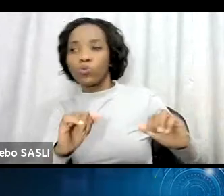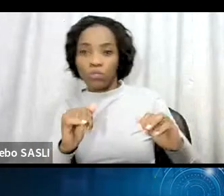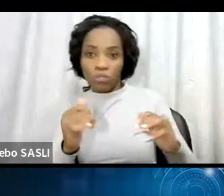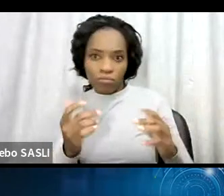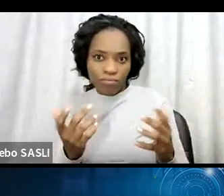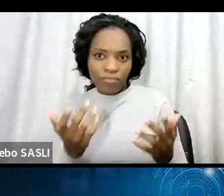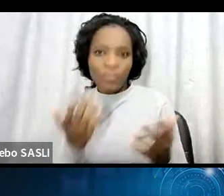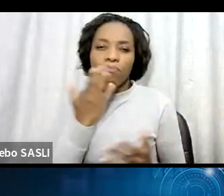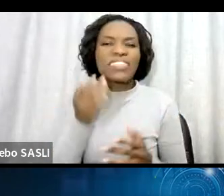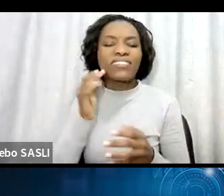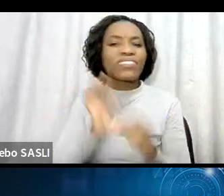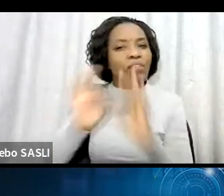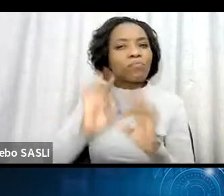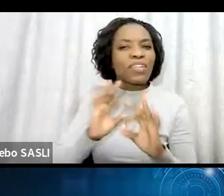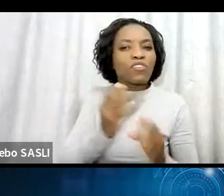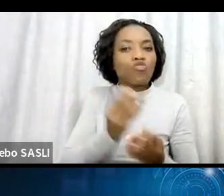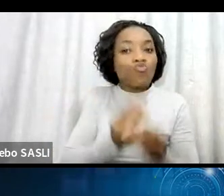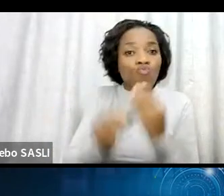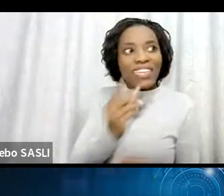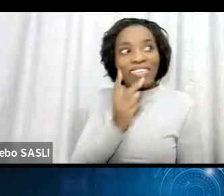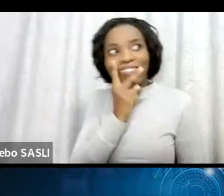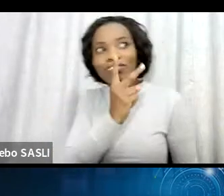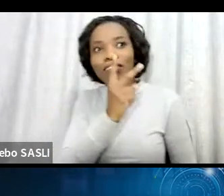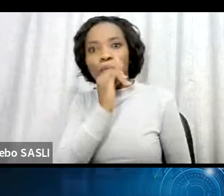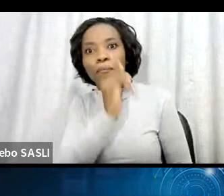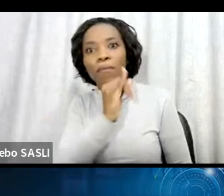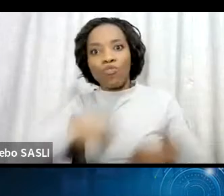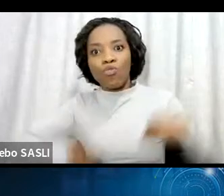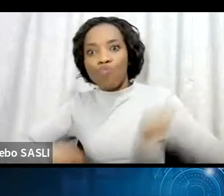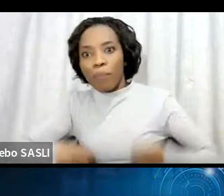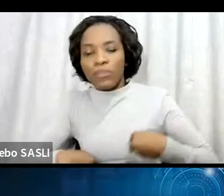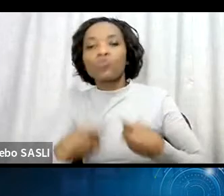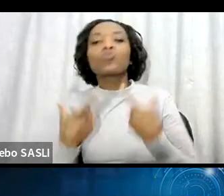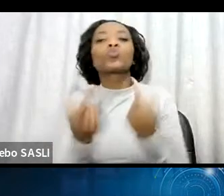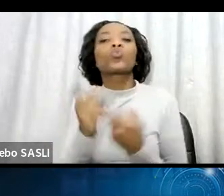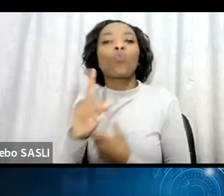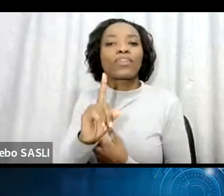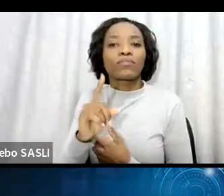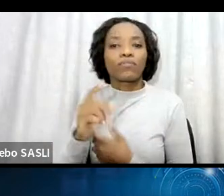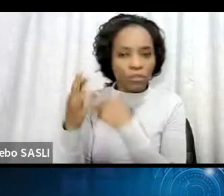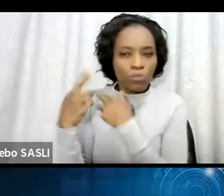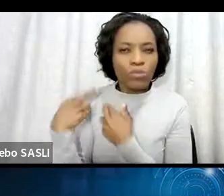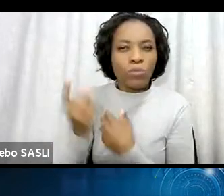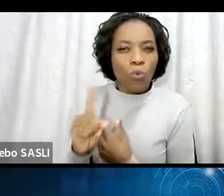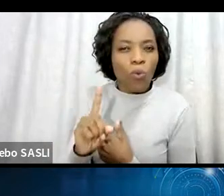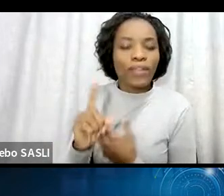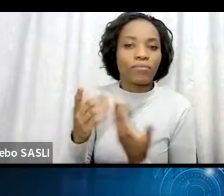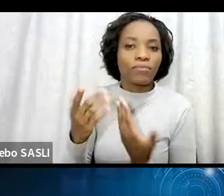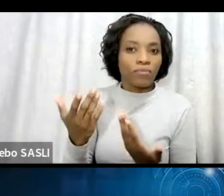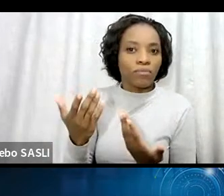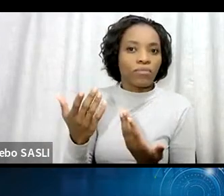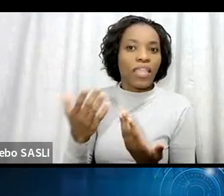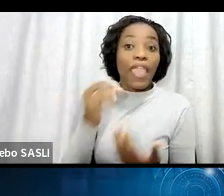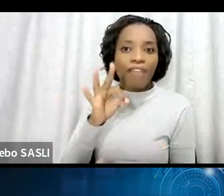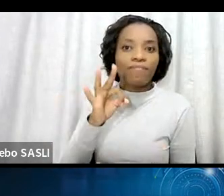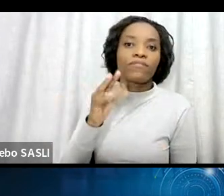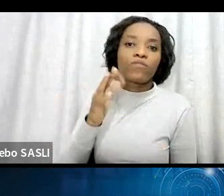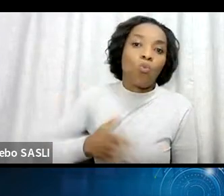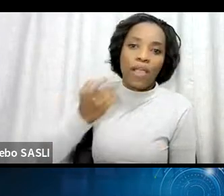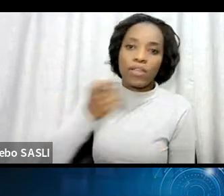as what are the obligations of those who may want to participate in whistleblowing. Thank